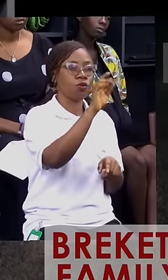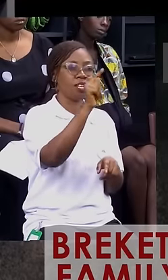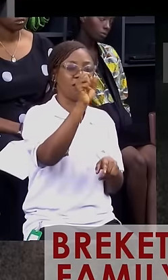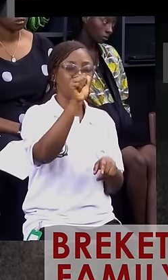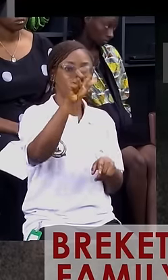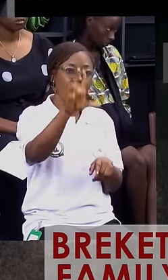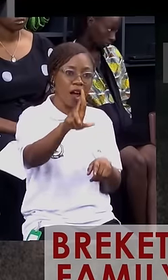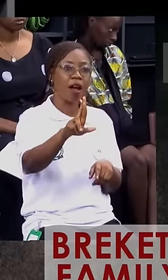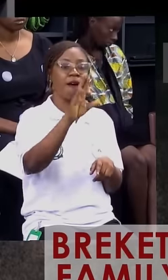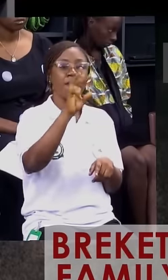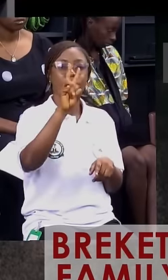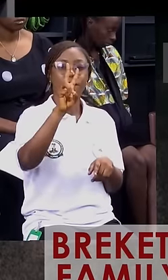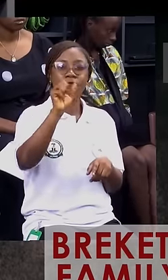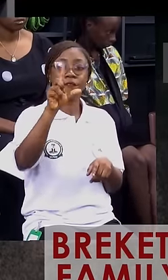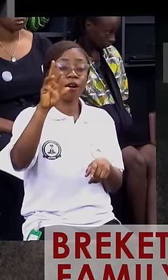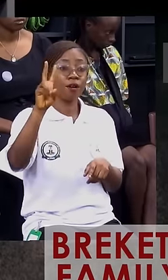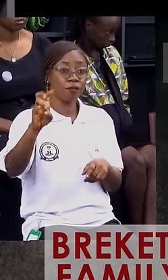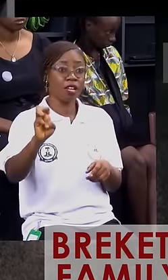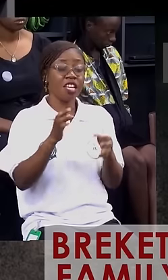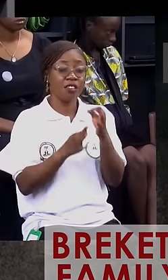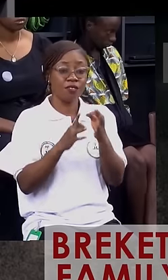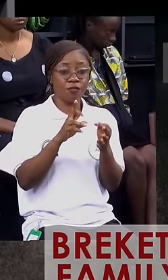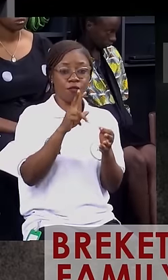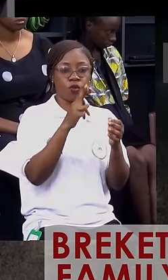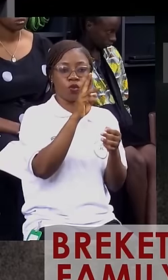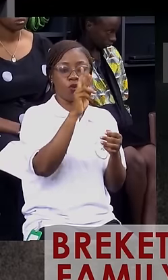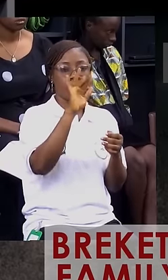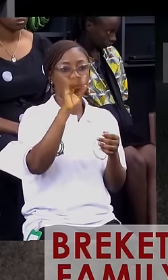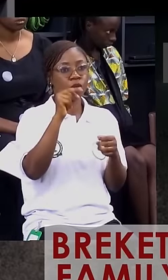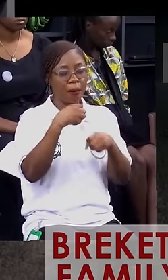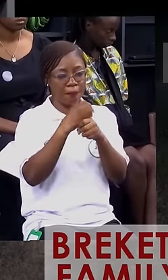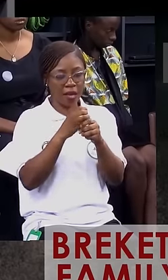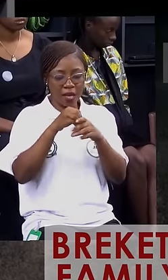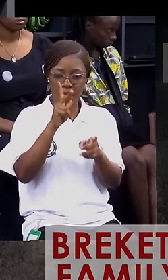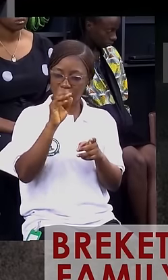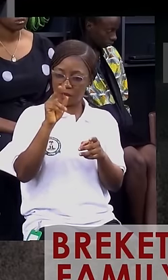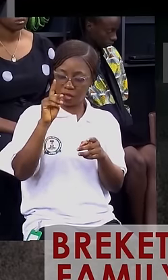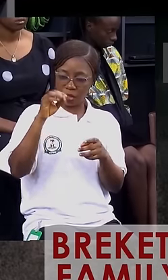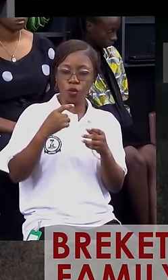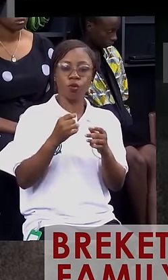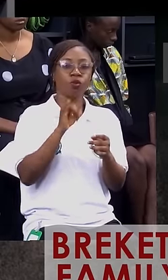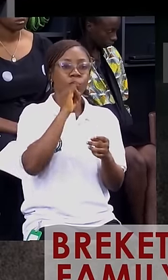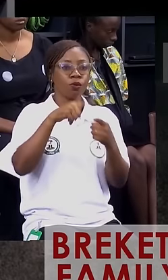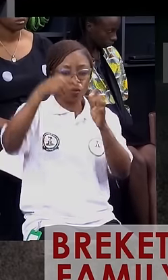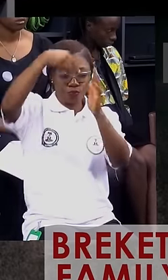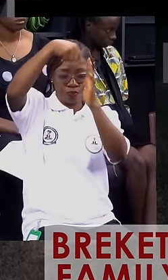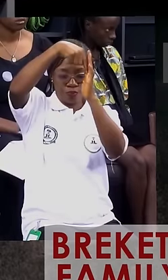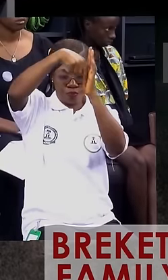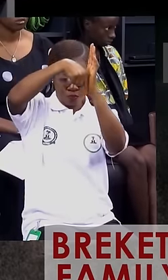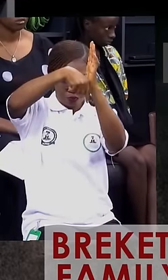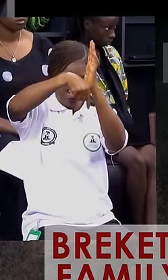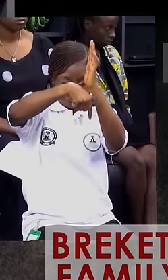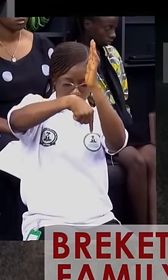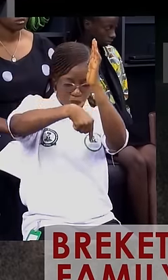Once the urine is manufactured in the kidney, it is supposed to be going downwards until it is passed